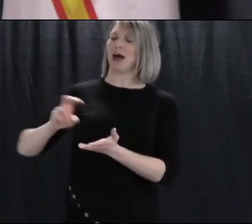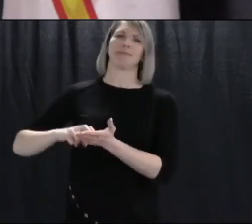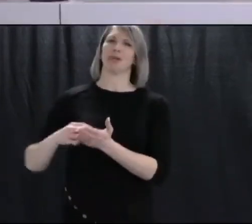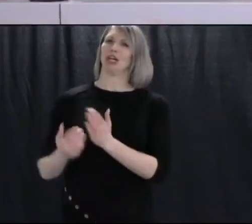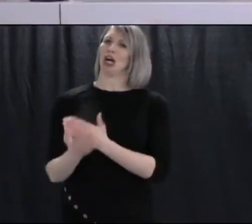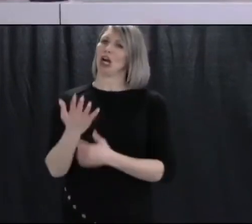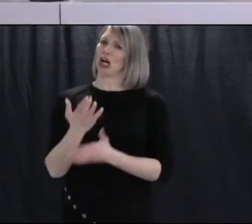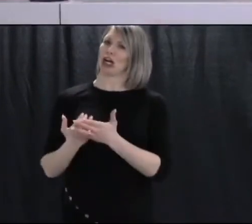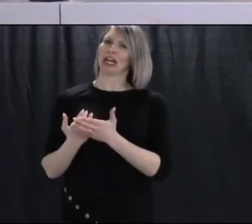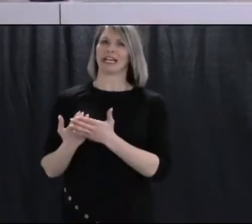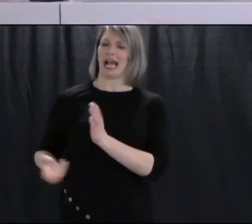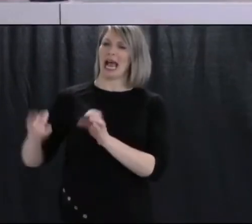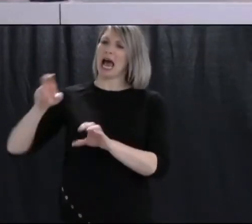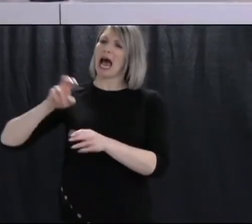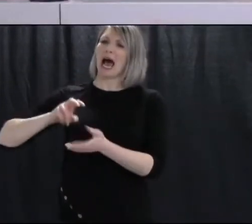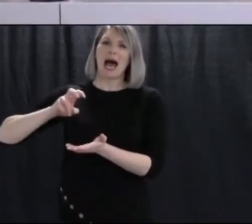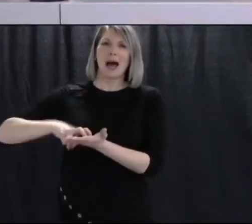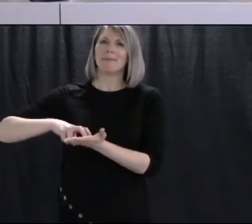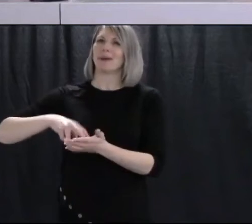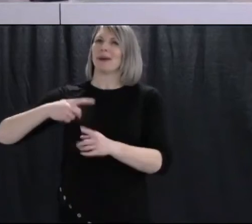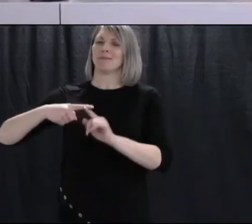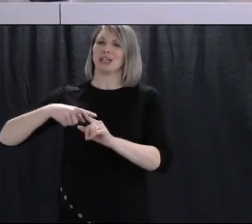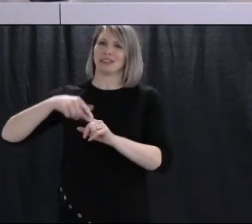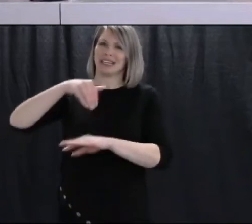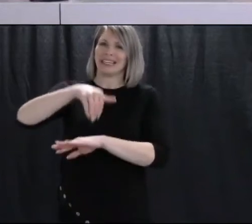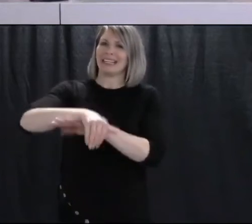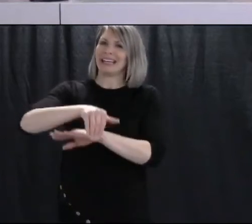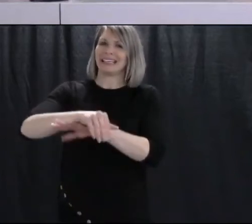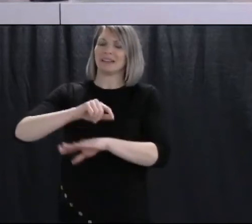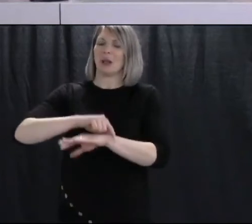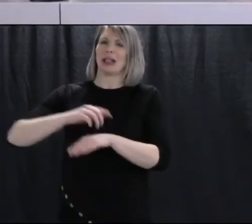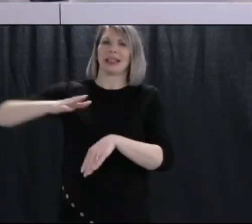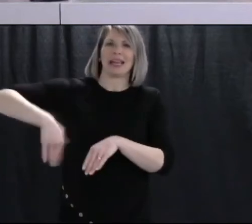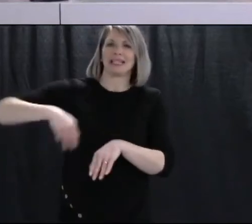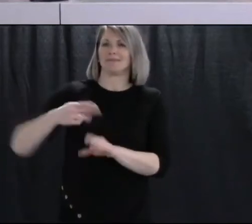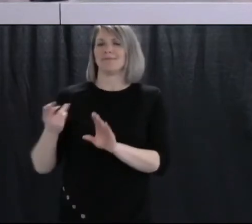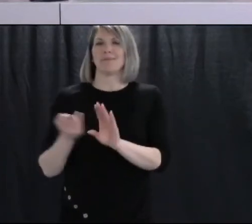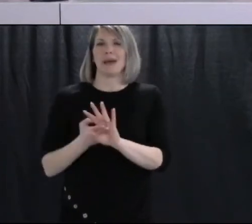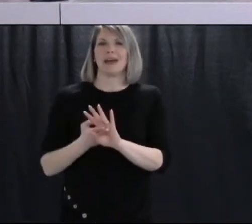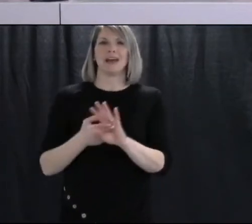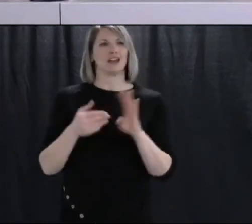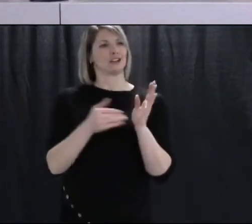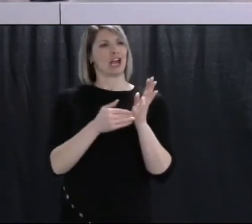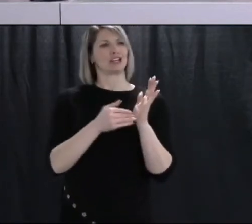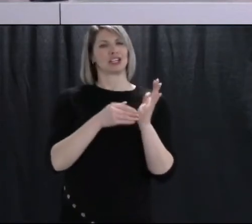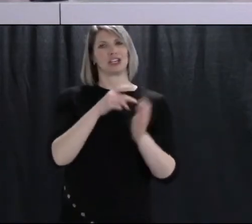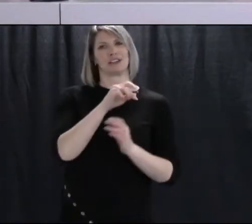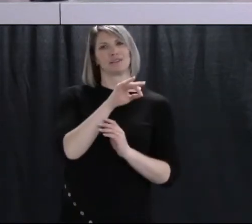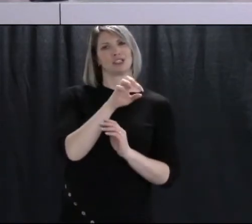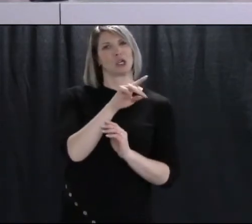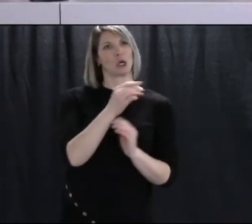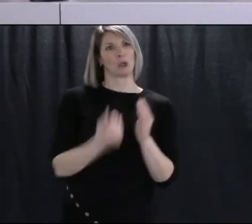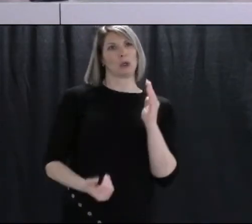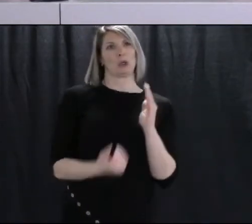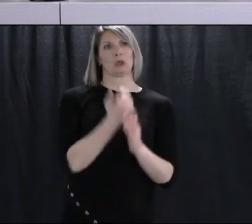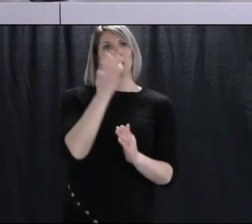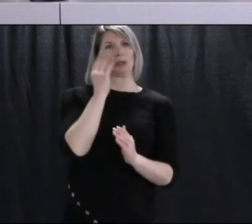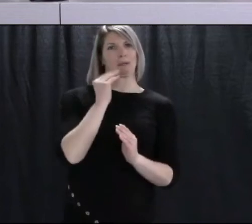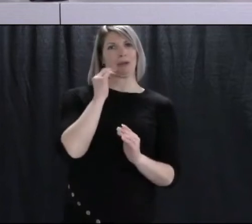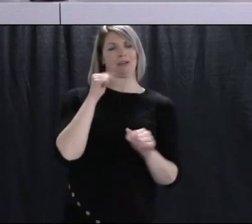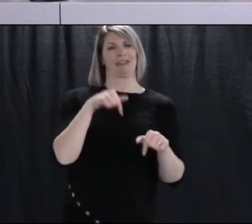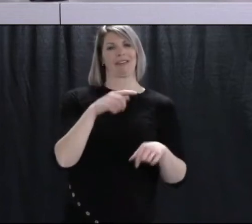and up quite late at night because we have lots of conversations. And I know Dr. Fitzgerald, who was fairly new to these things, have been